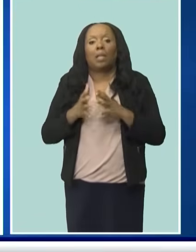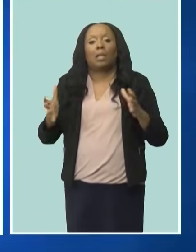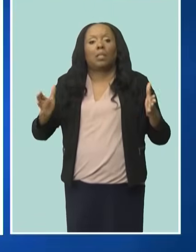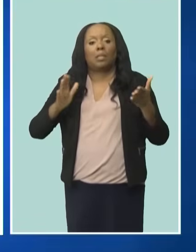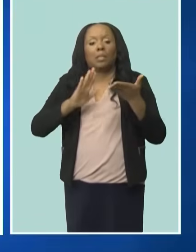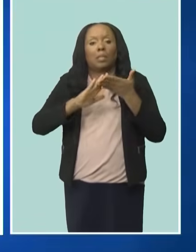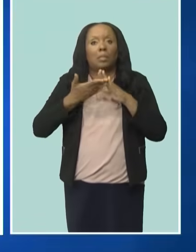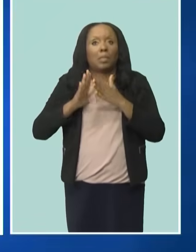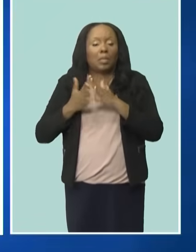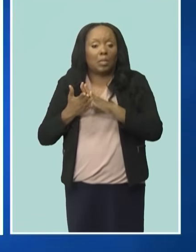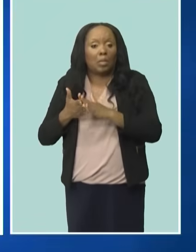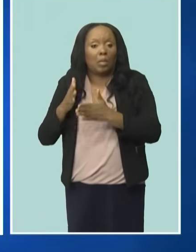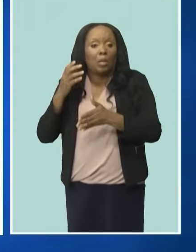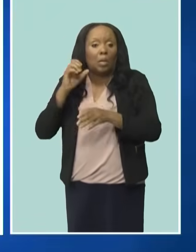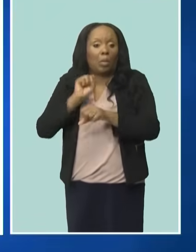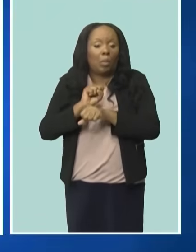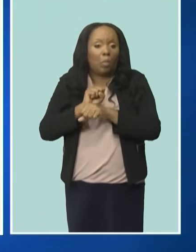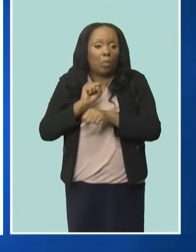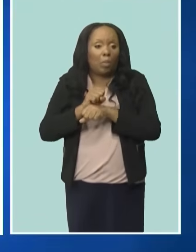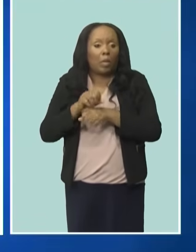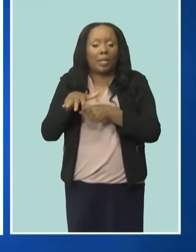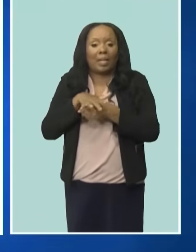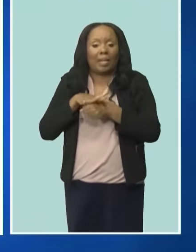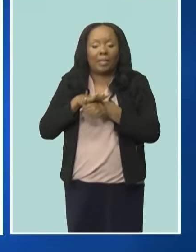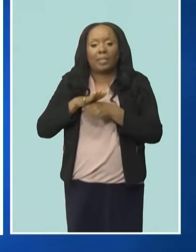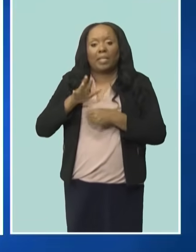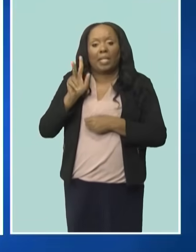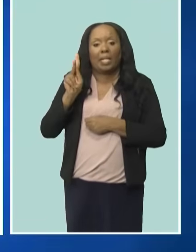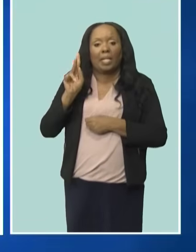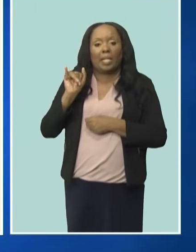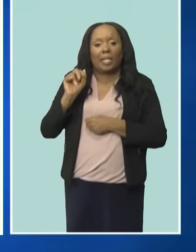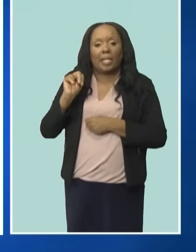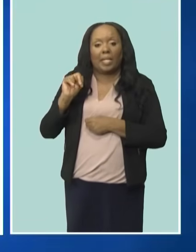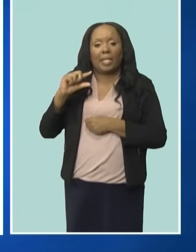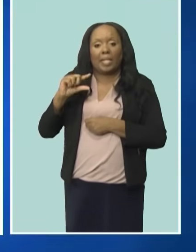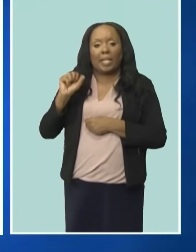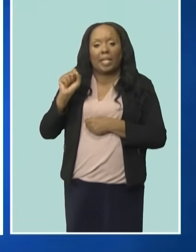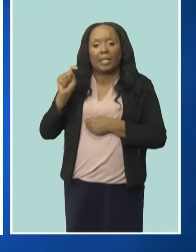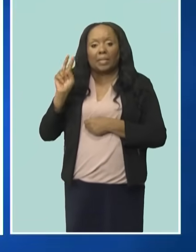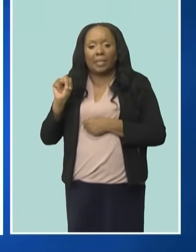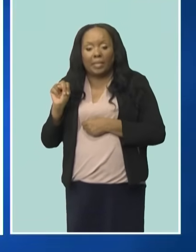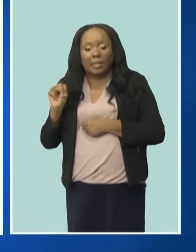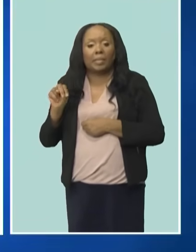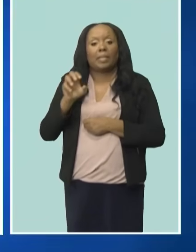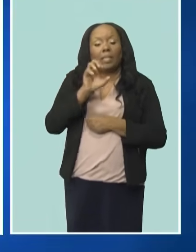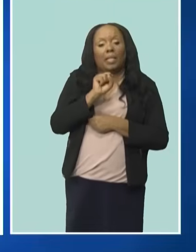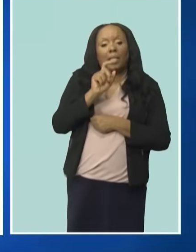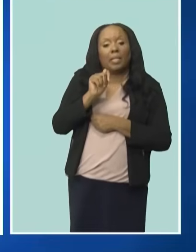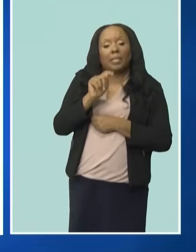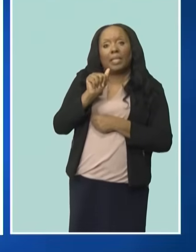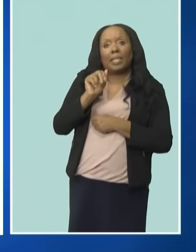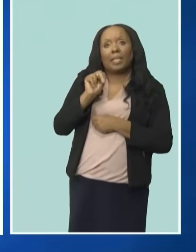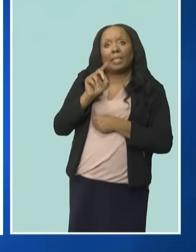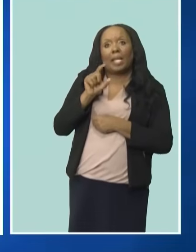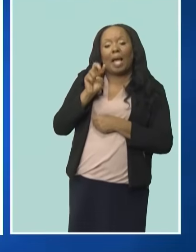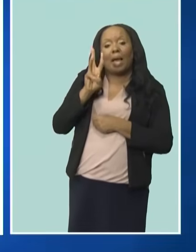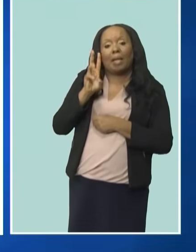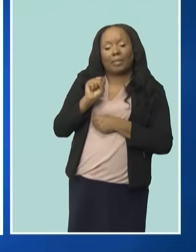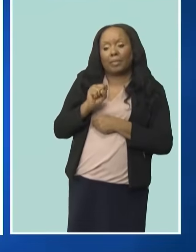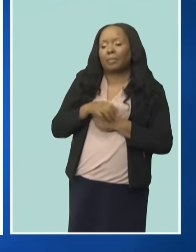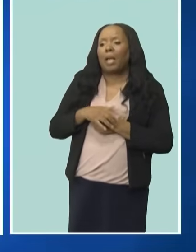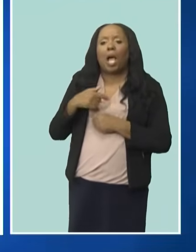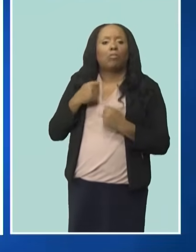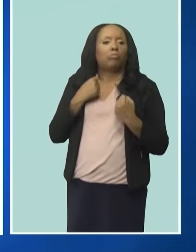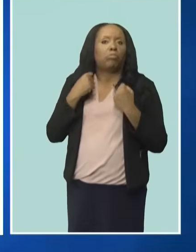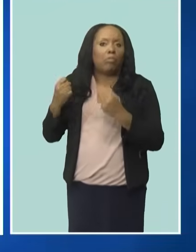well, especially in the Kingston and St. Andrew area. The communities this morning, when I was driving down to Half a Tree, they